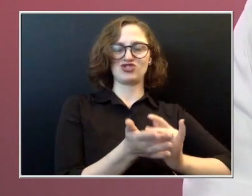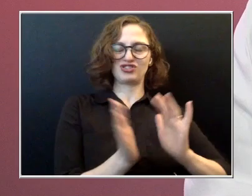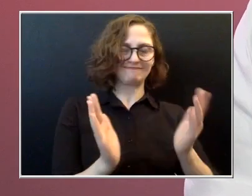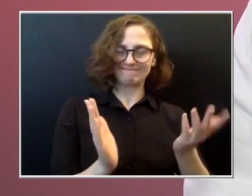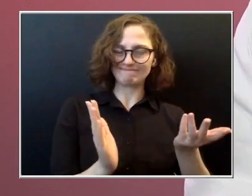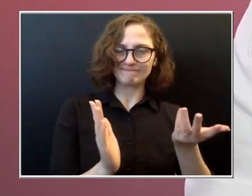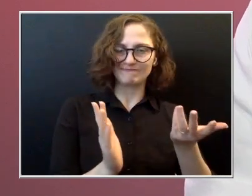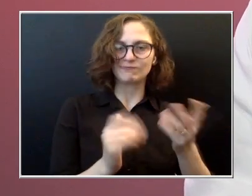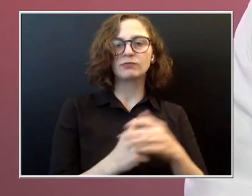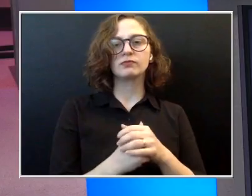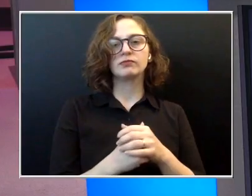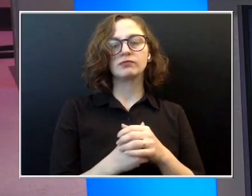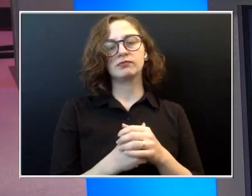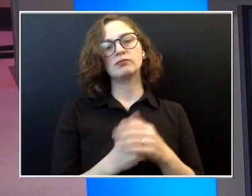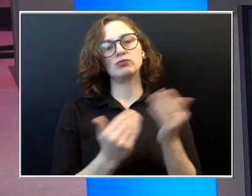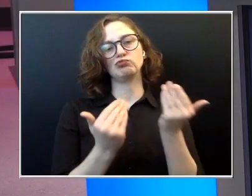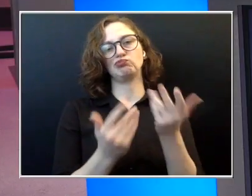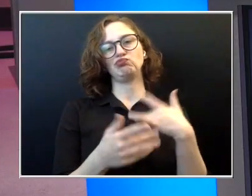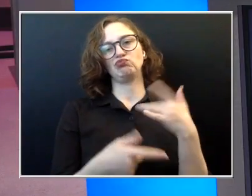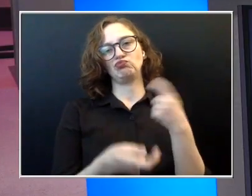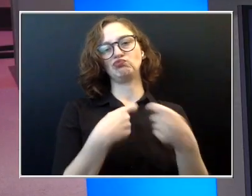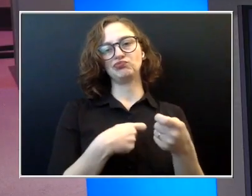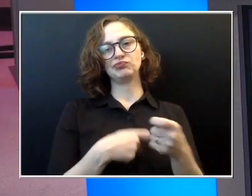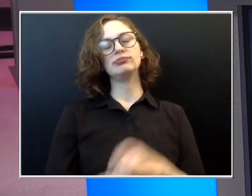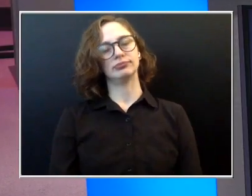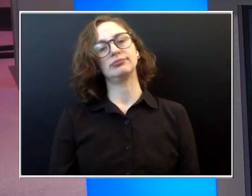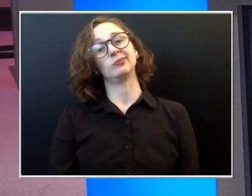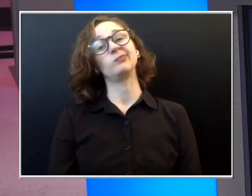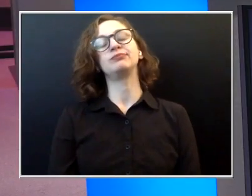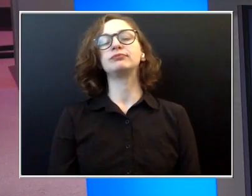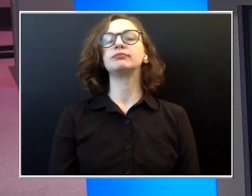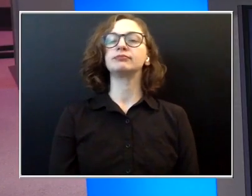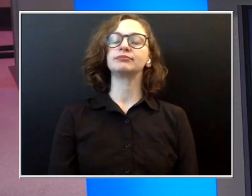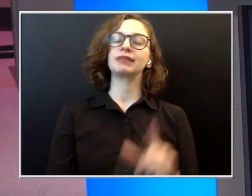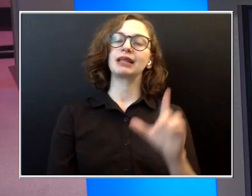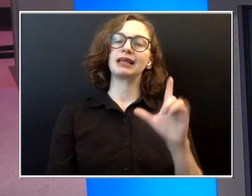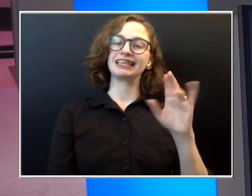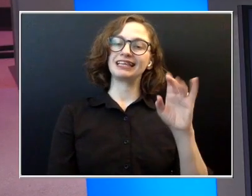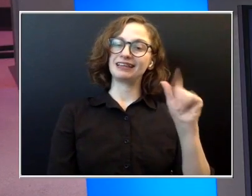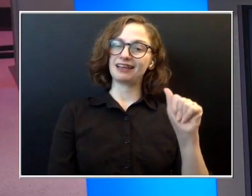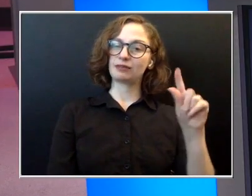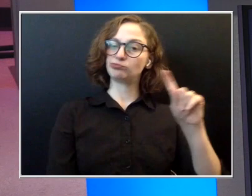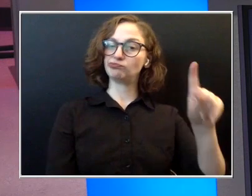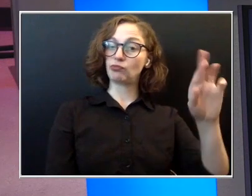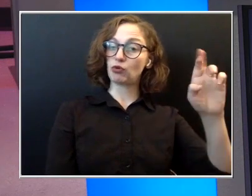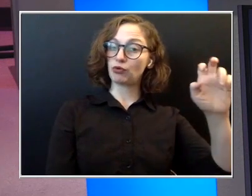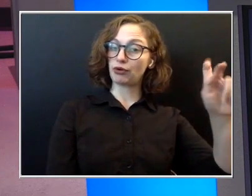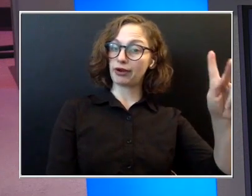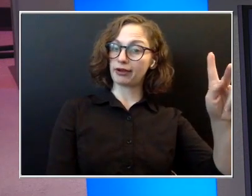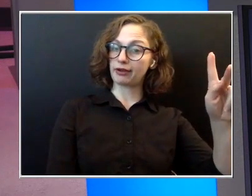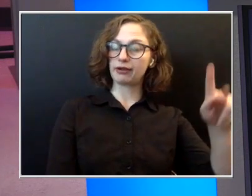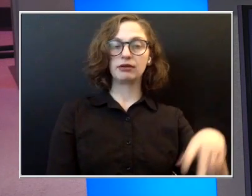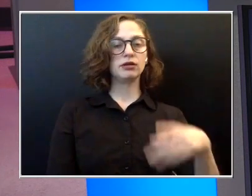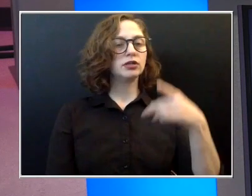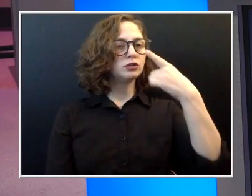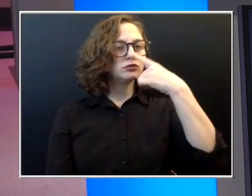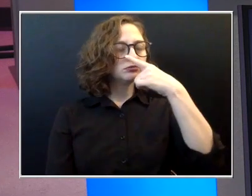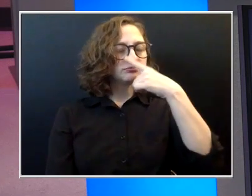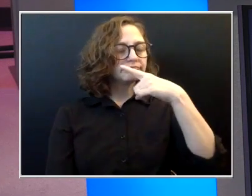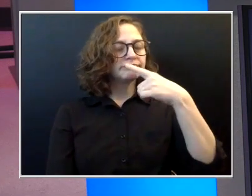go for heart transplant. Linda has a question for Rick. Linda wants to know if you can talk more about the recovery